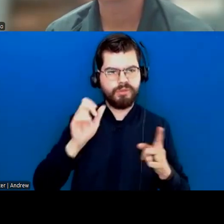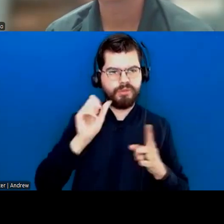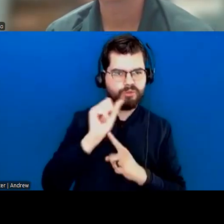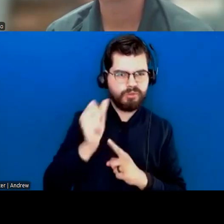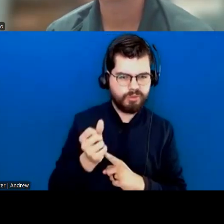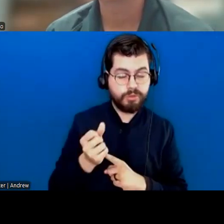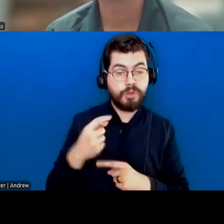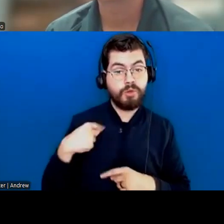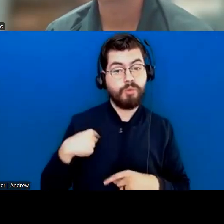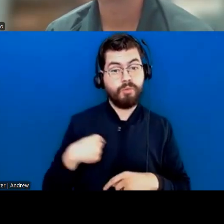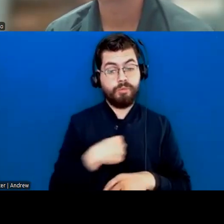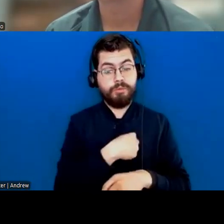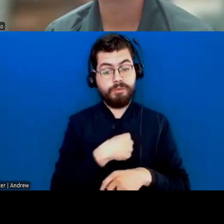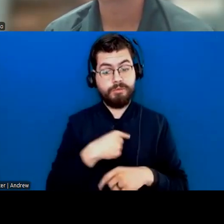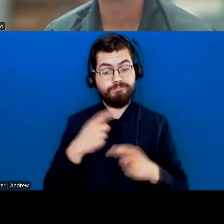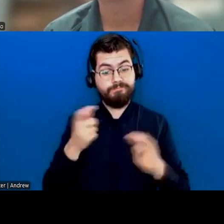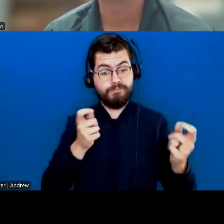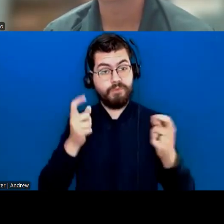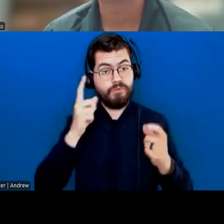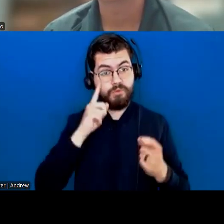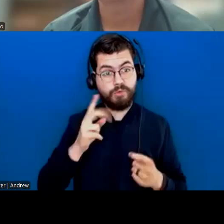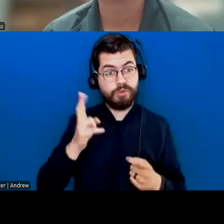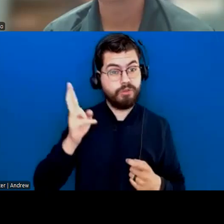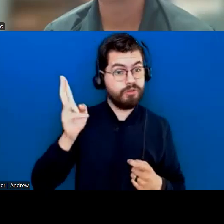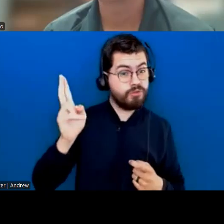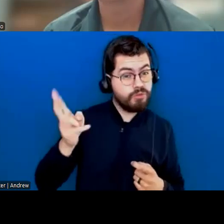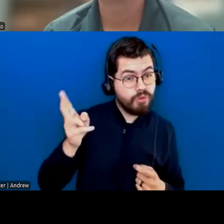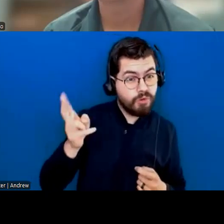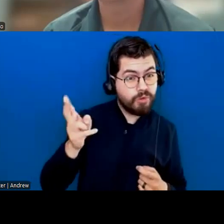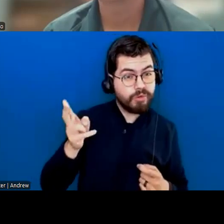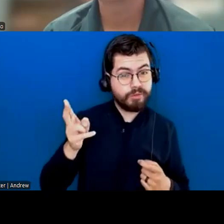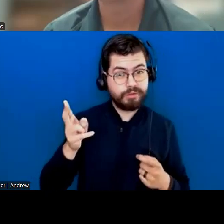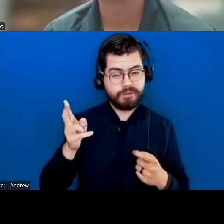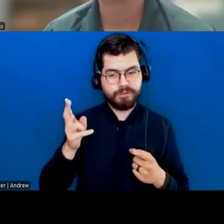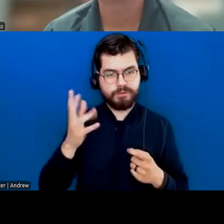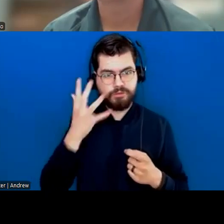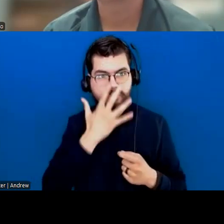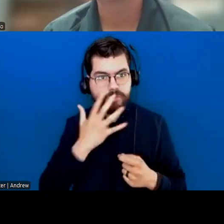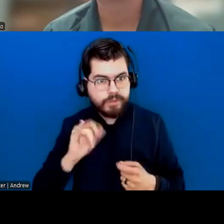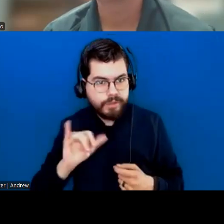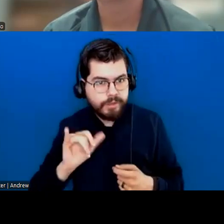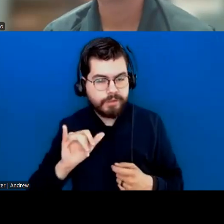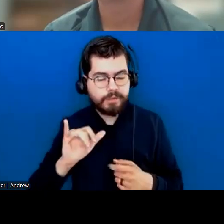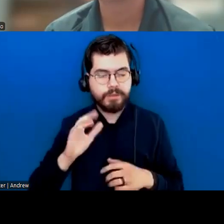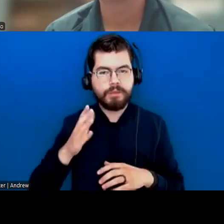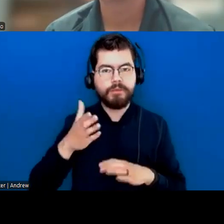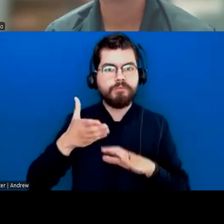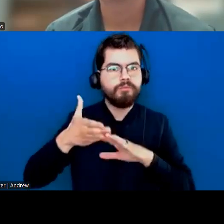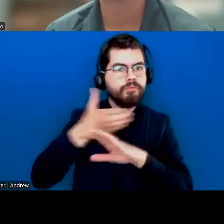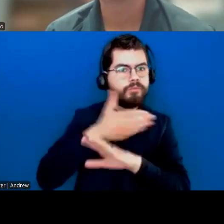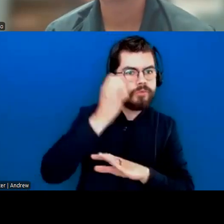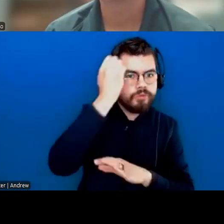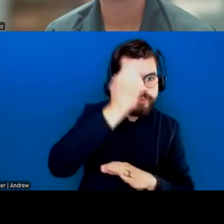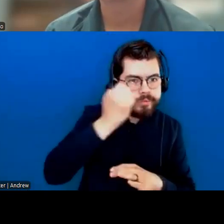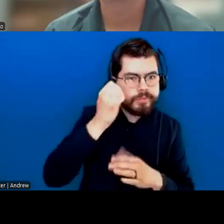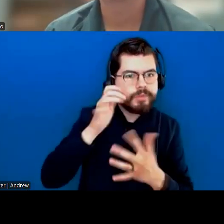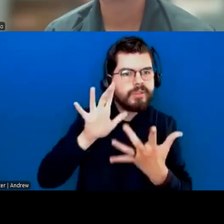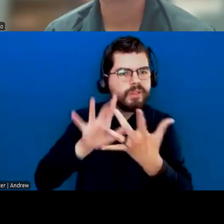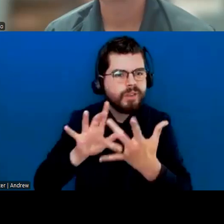original condition or historic condition or pre-European contact condition or just